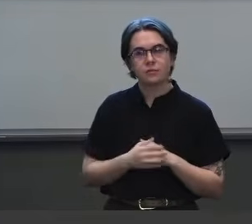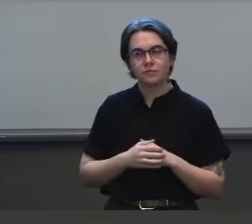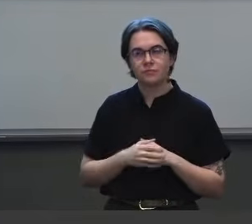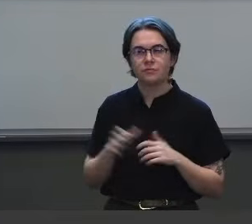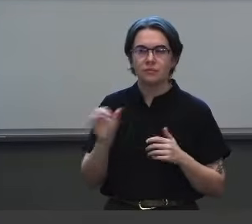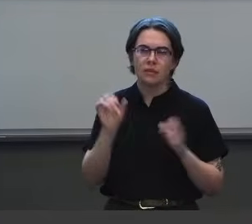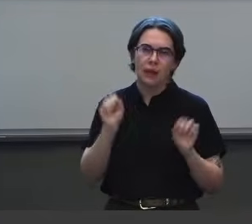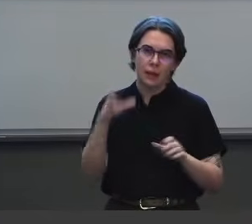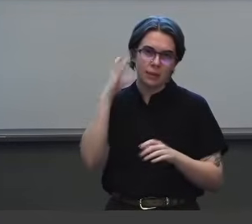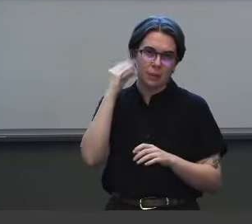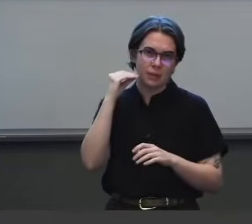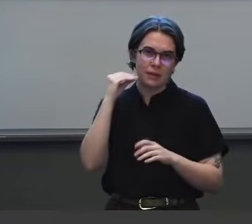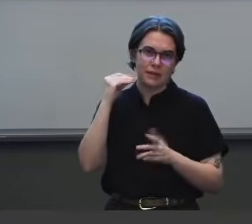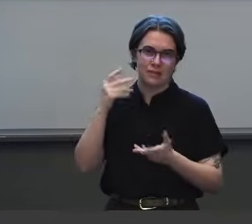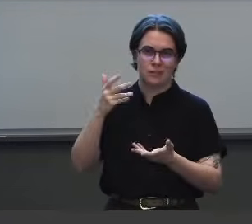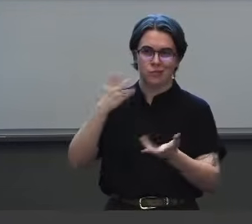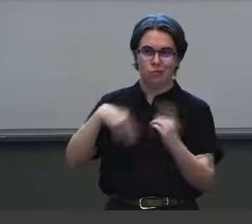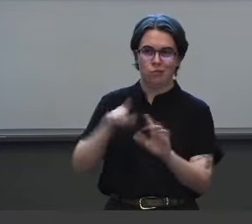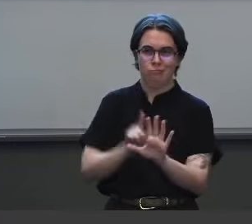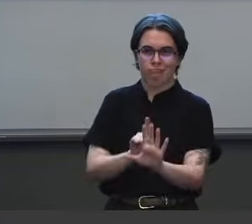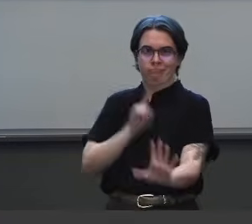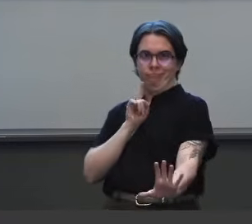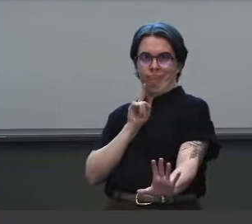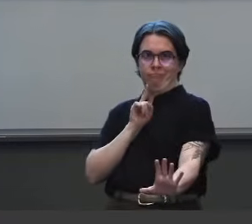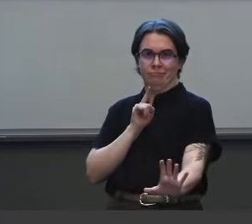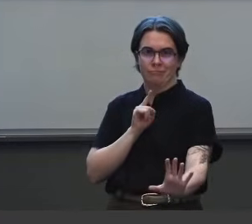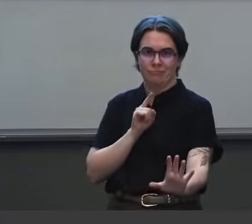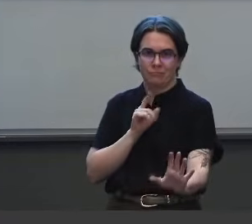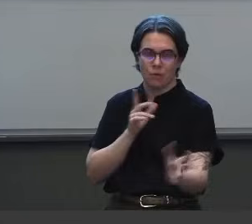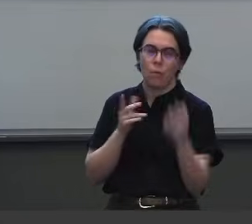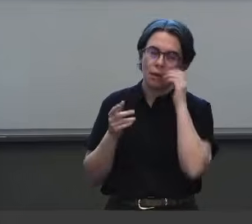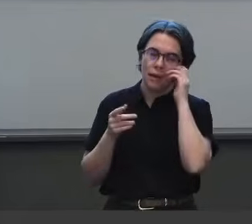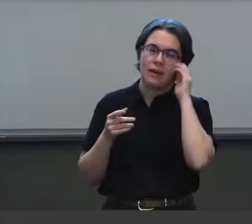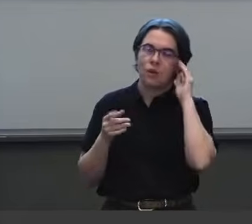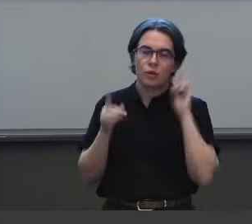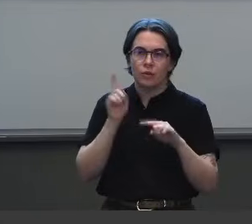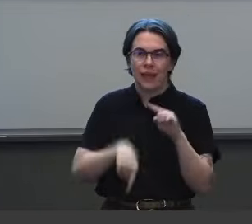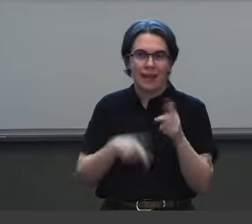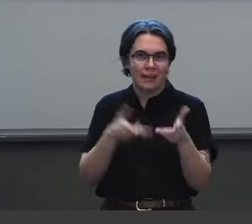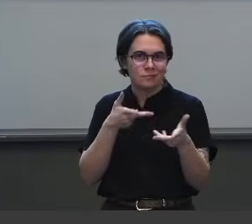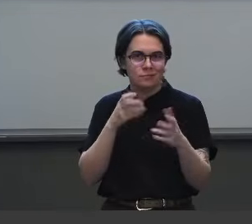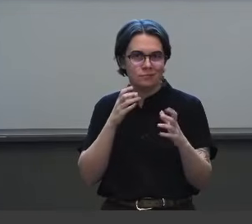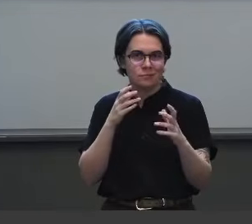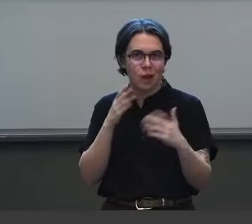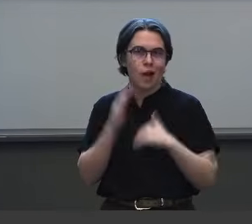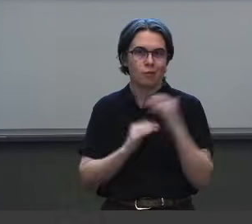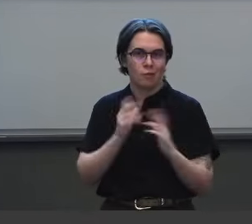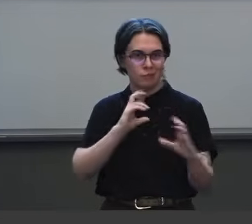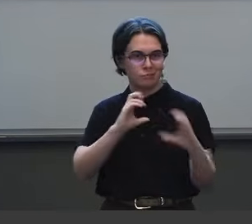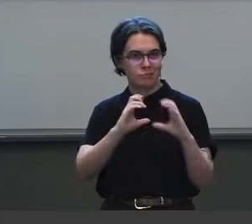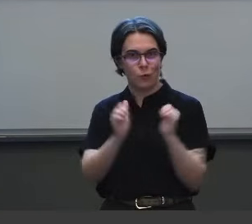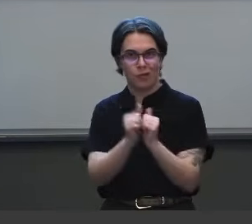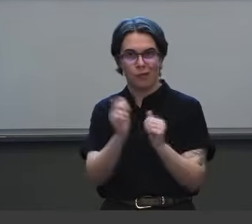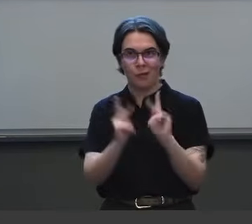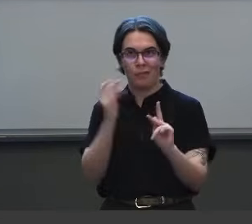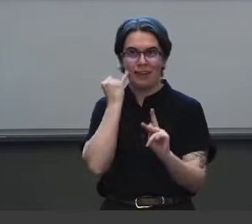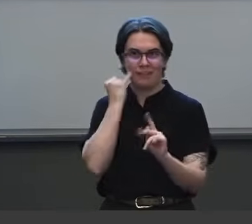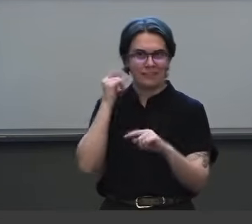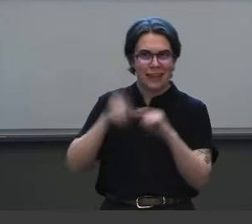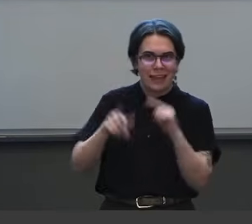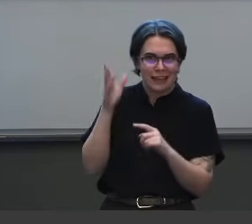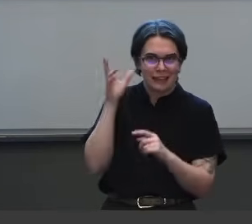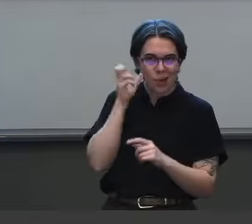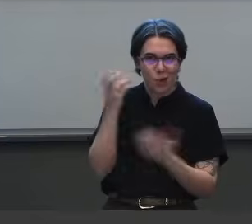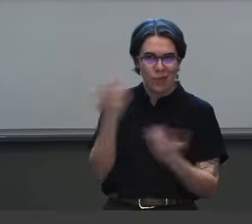exclusion if you're blocking speech, right? So you can't really have a conversation with somebody if you can't hear what they're saying. or they may not block enough, right?